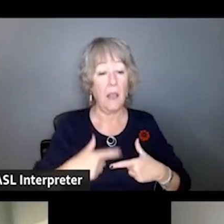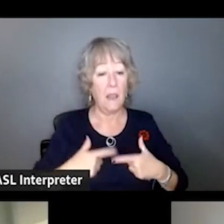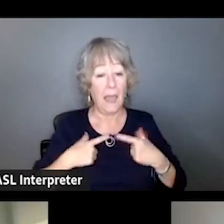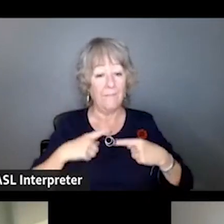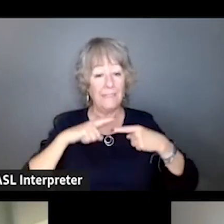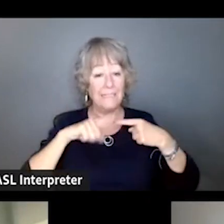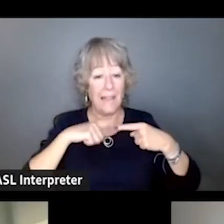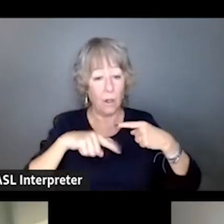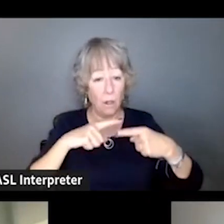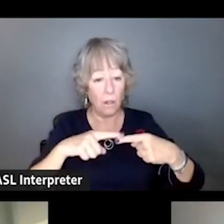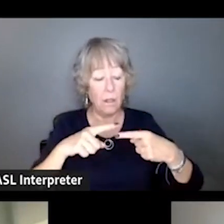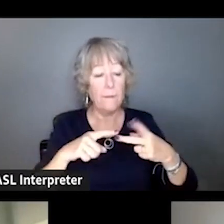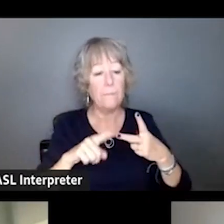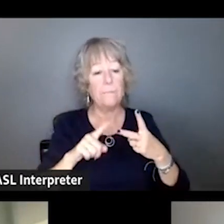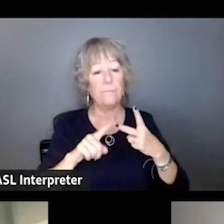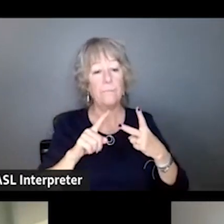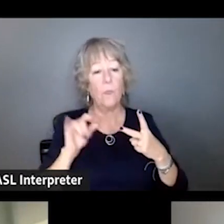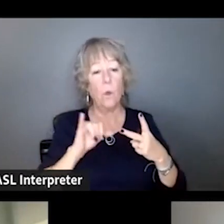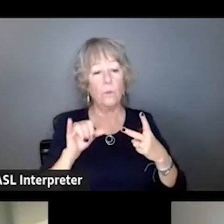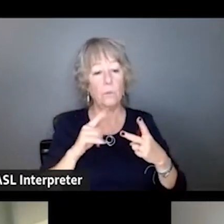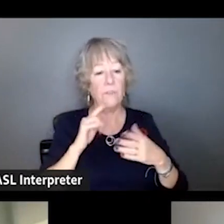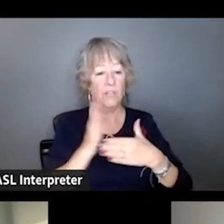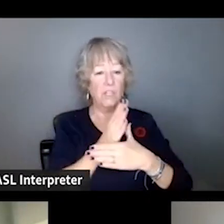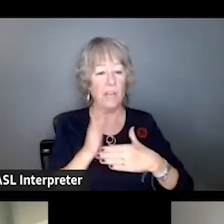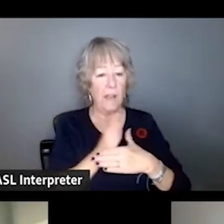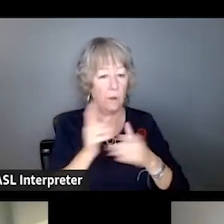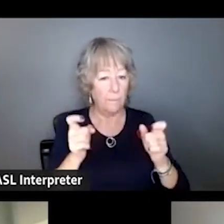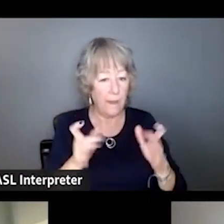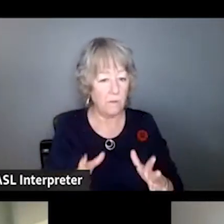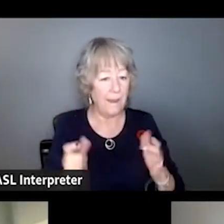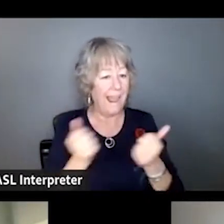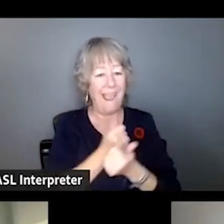as, the shard management. Everything is being